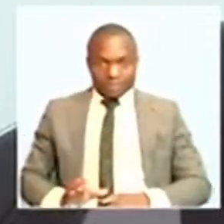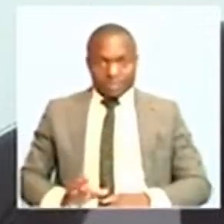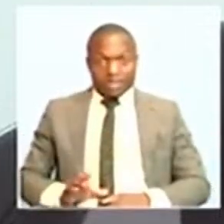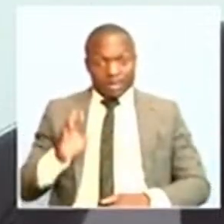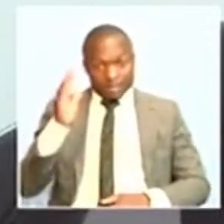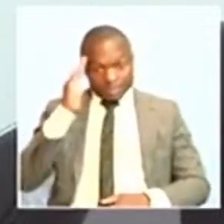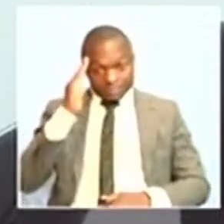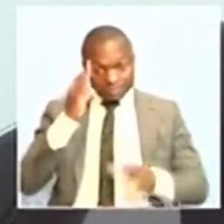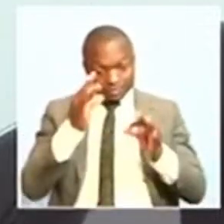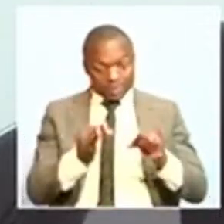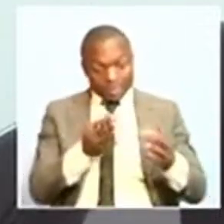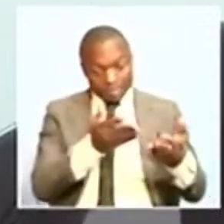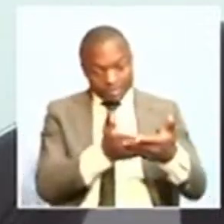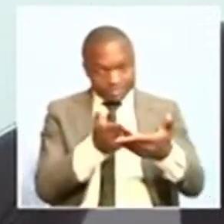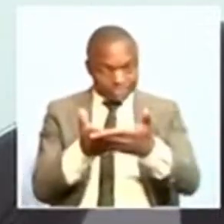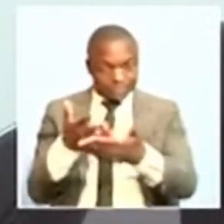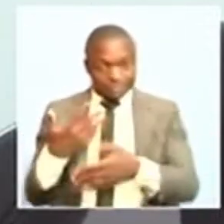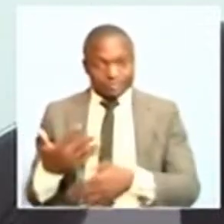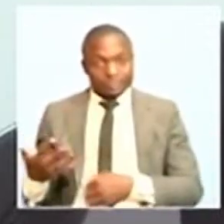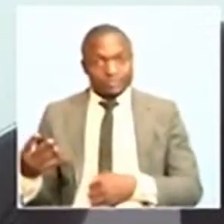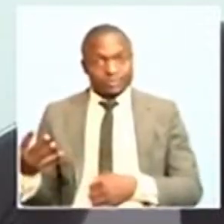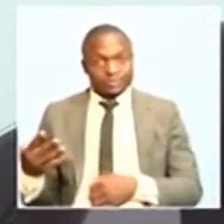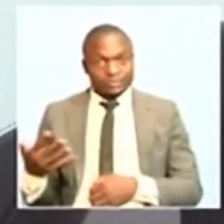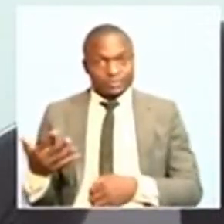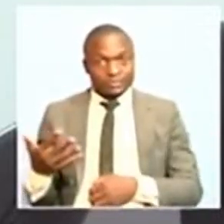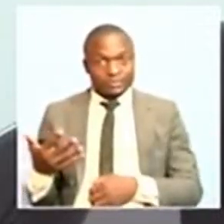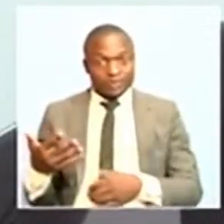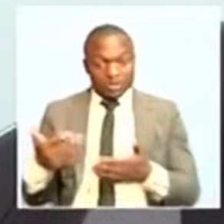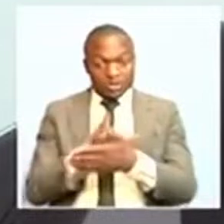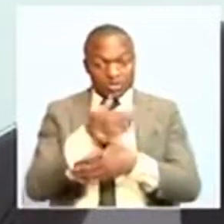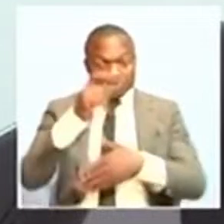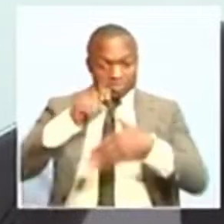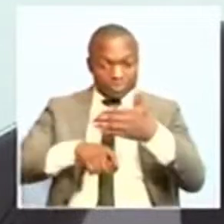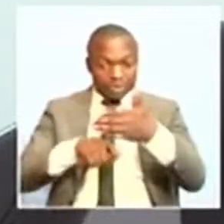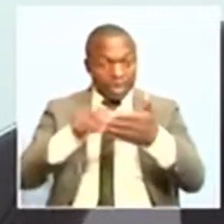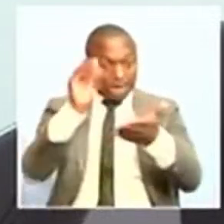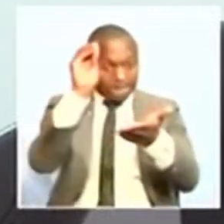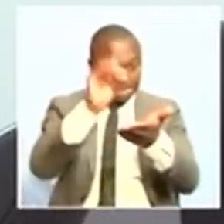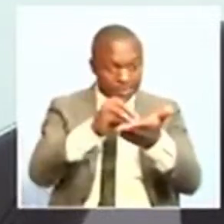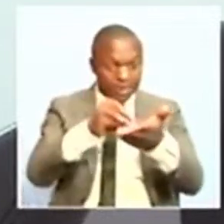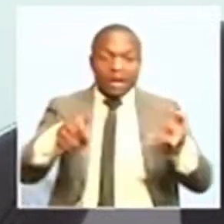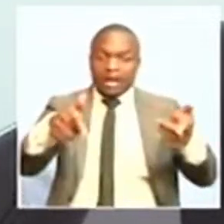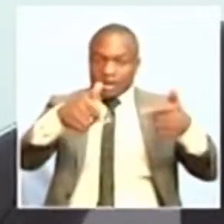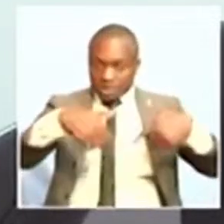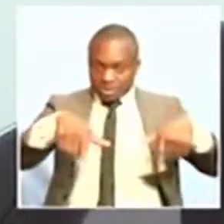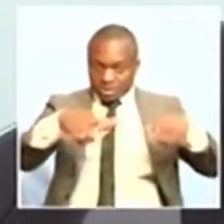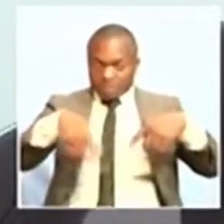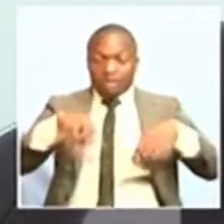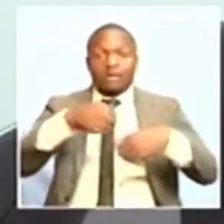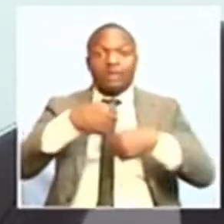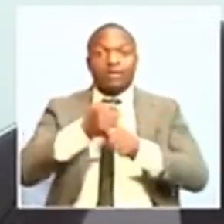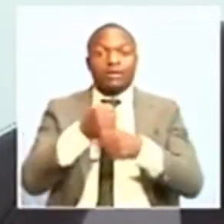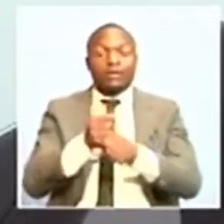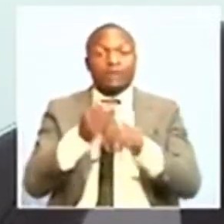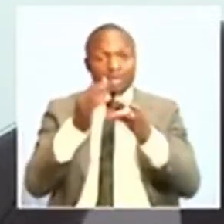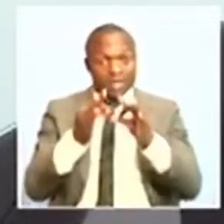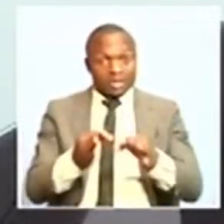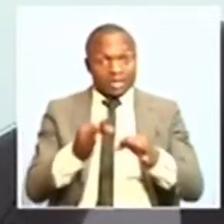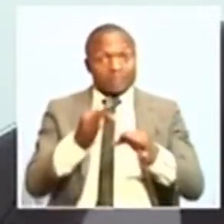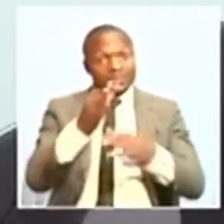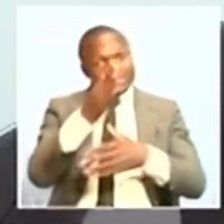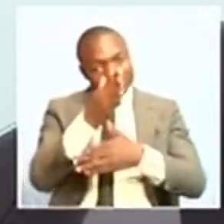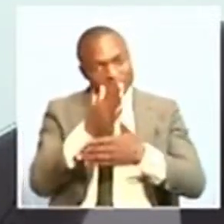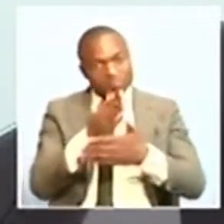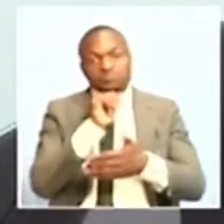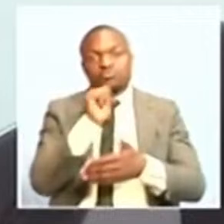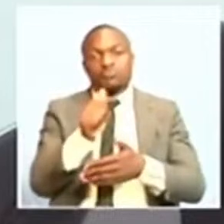these items that where the surtax has been imposed are locally produced. If some of them are not locally